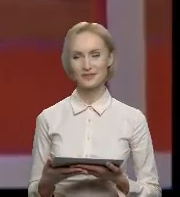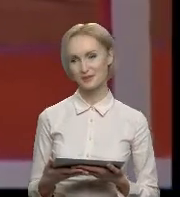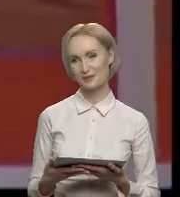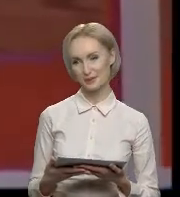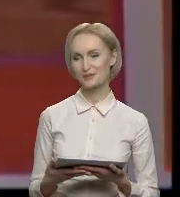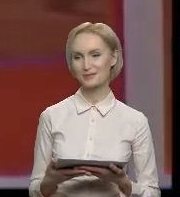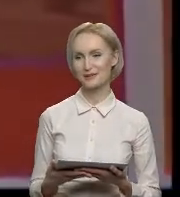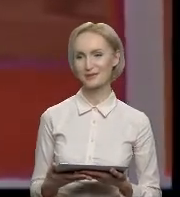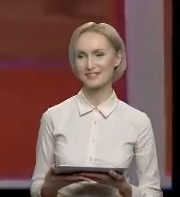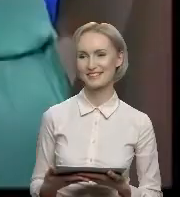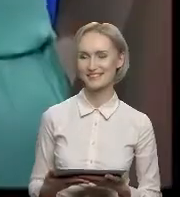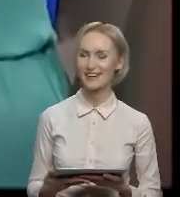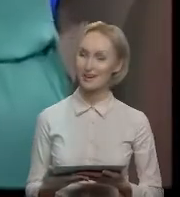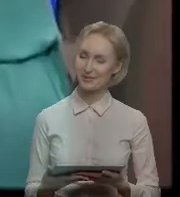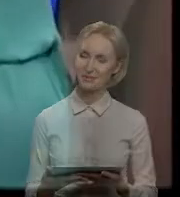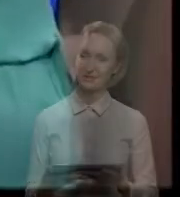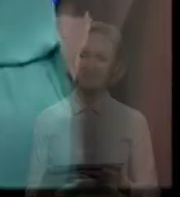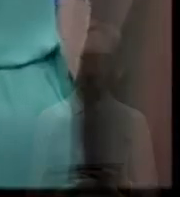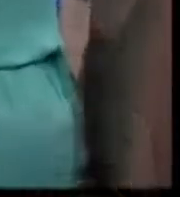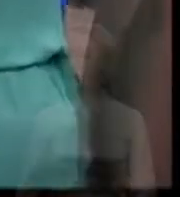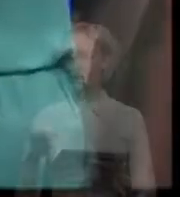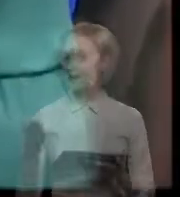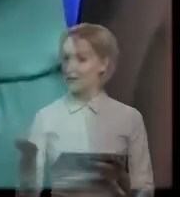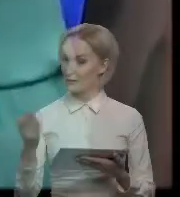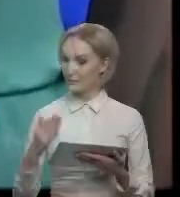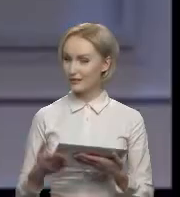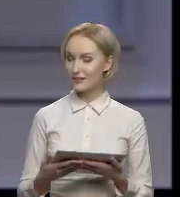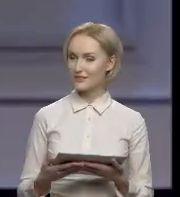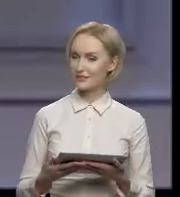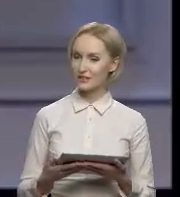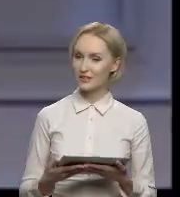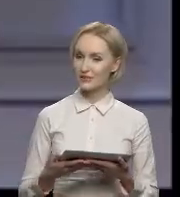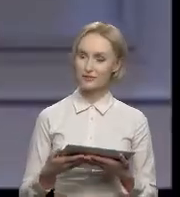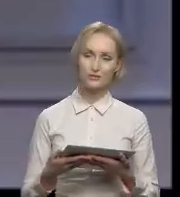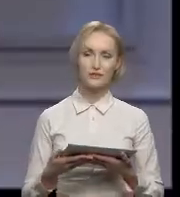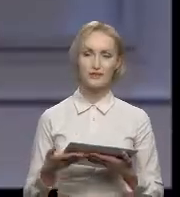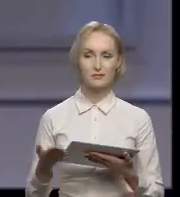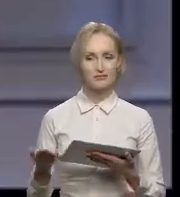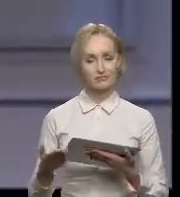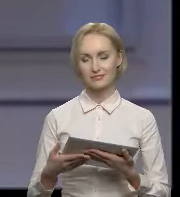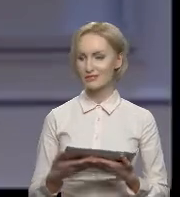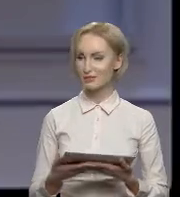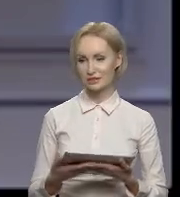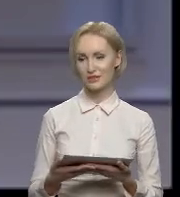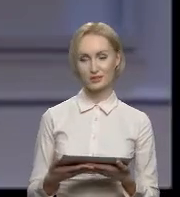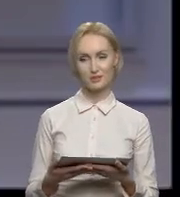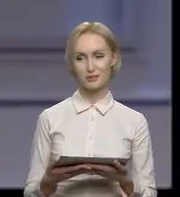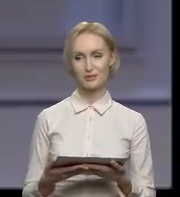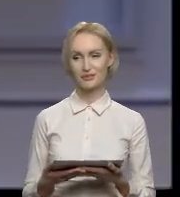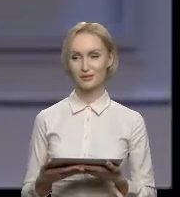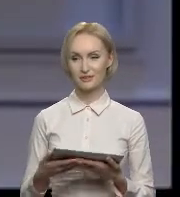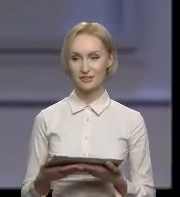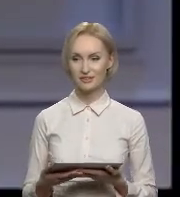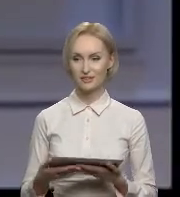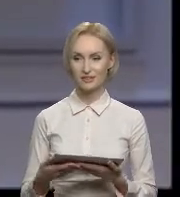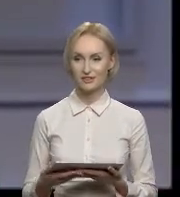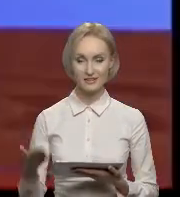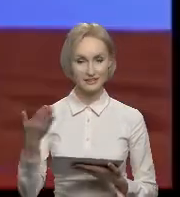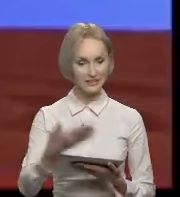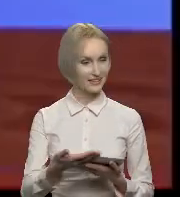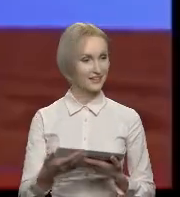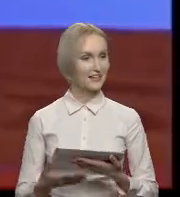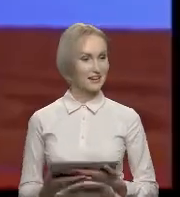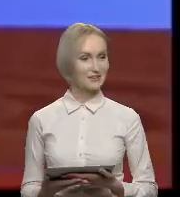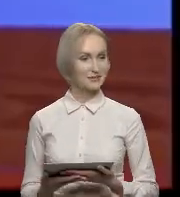her in my house. I had her. I carried her 9 months and scored it high. And she is my one